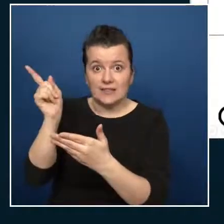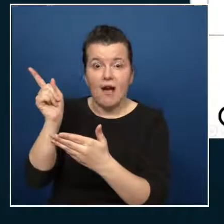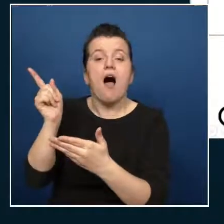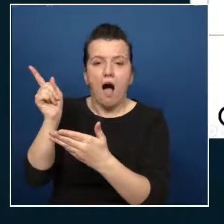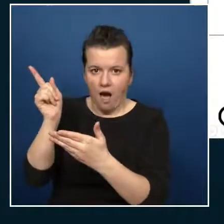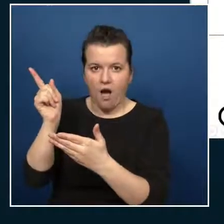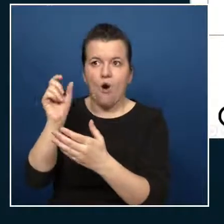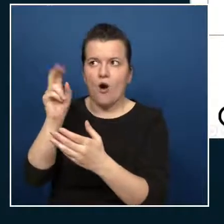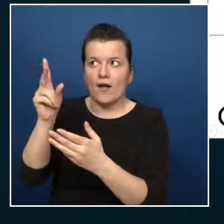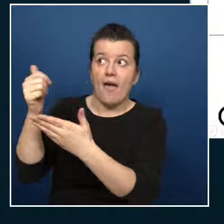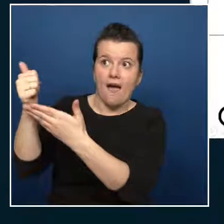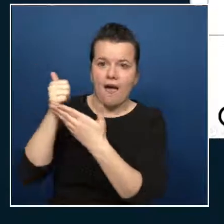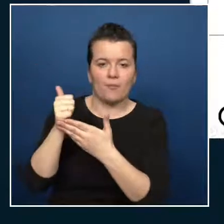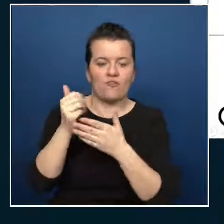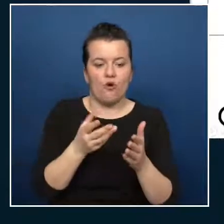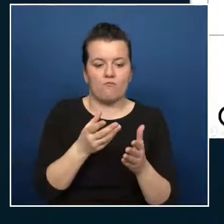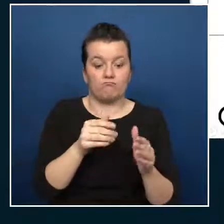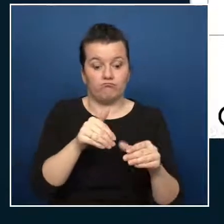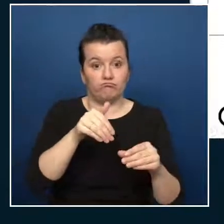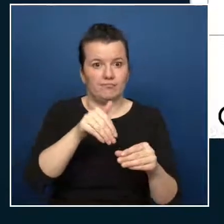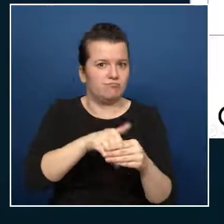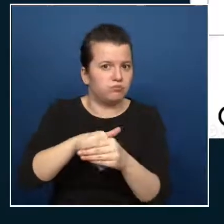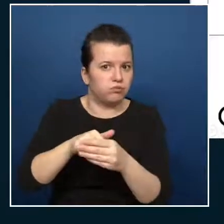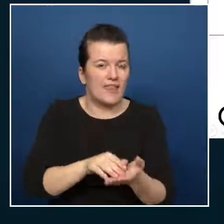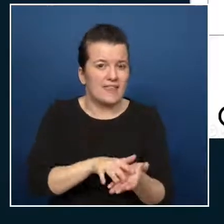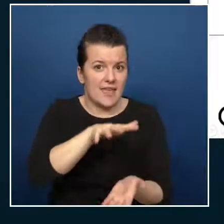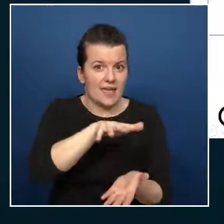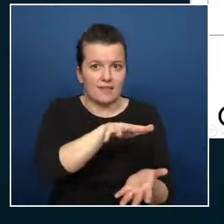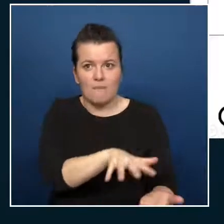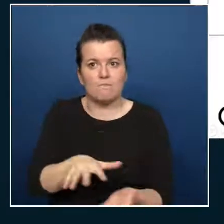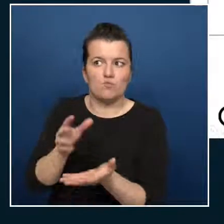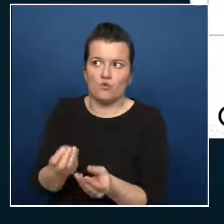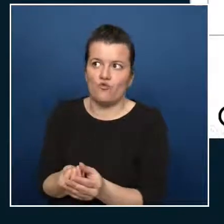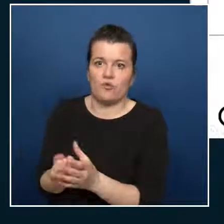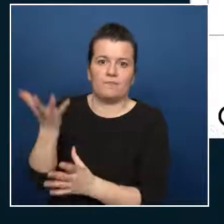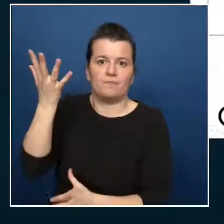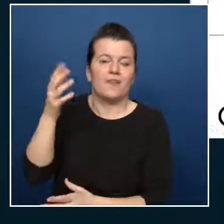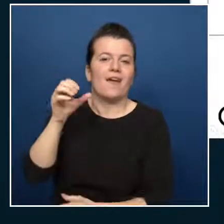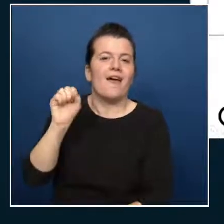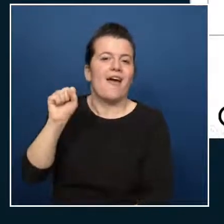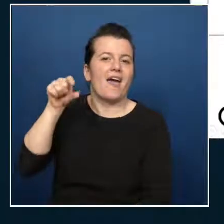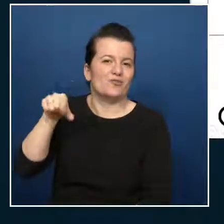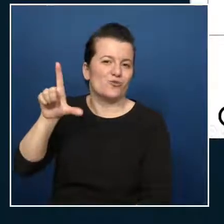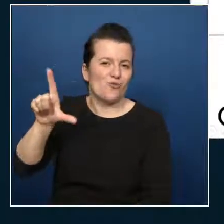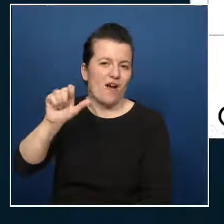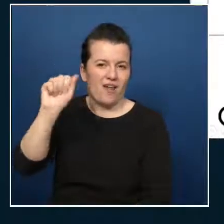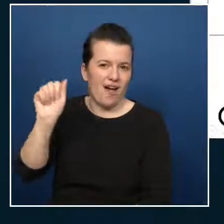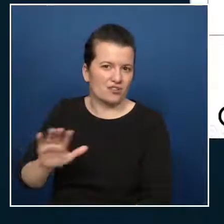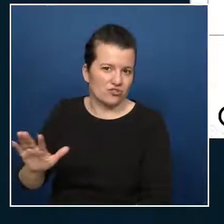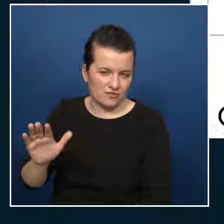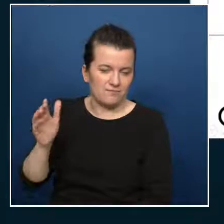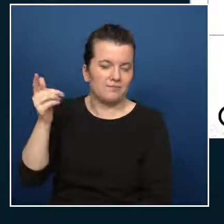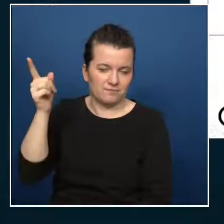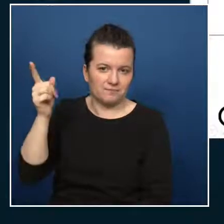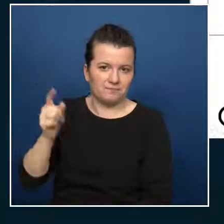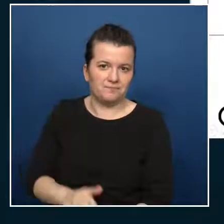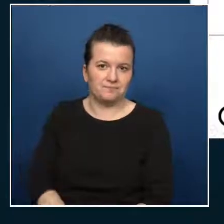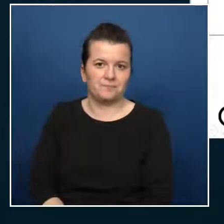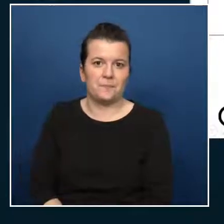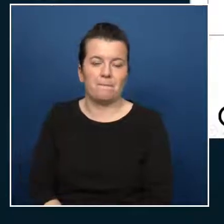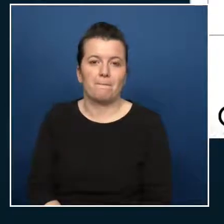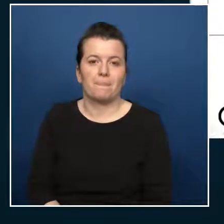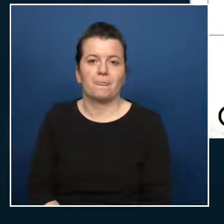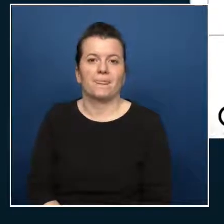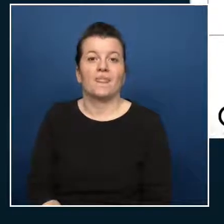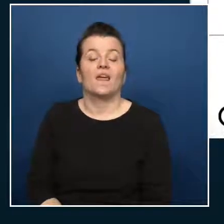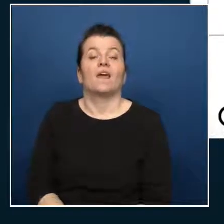existing database or data into Azure SQL Server, Azure SQL, and then upgrade